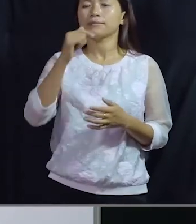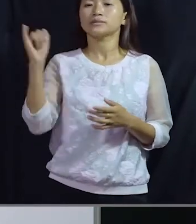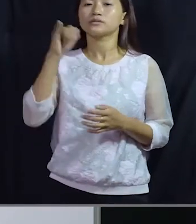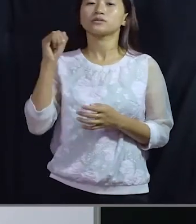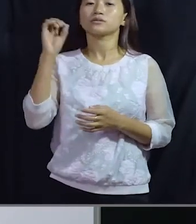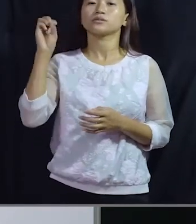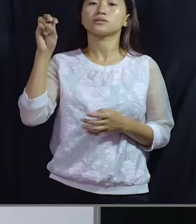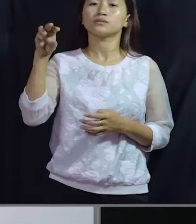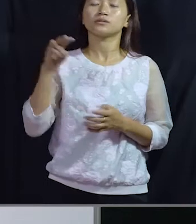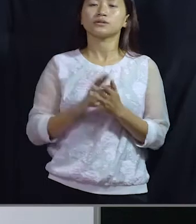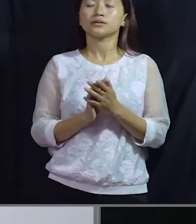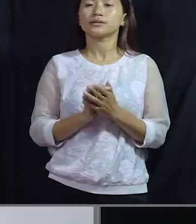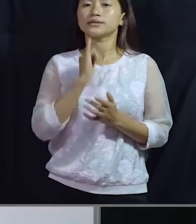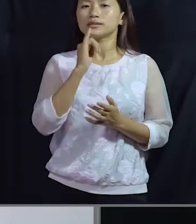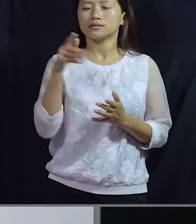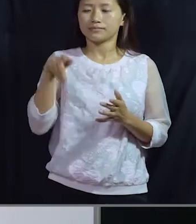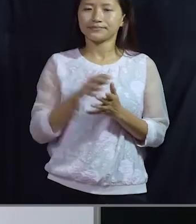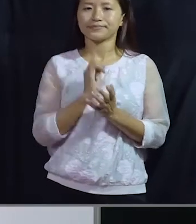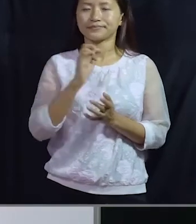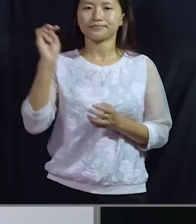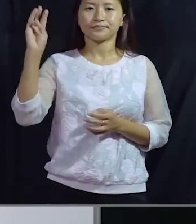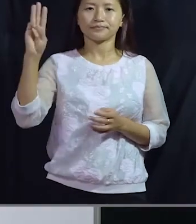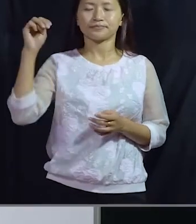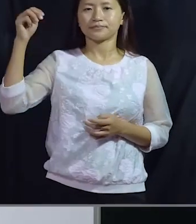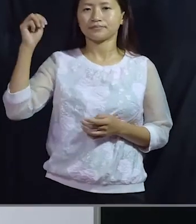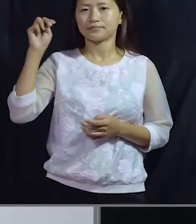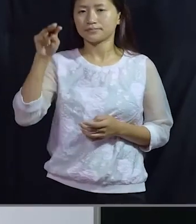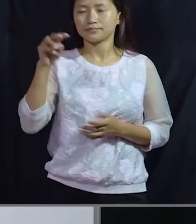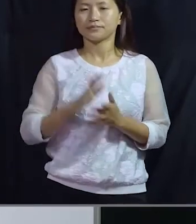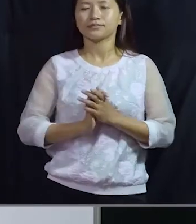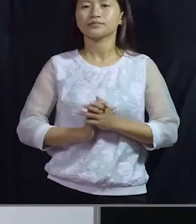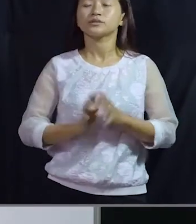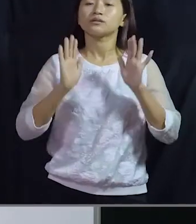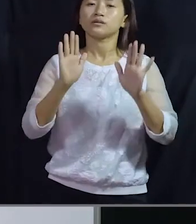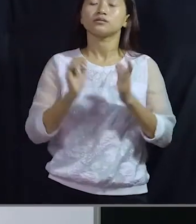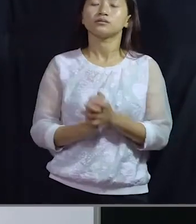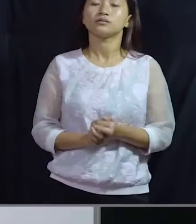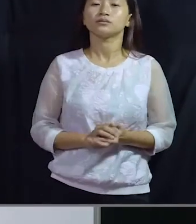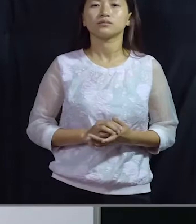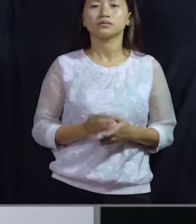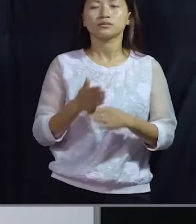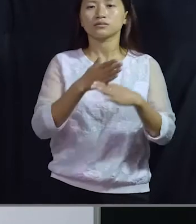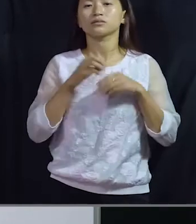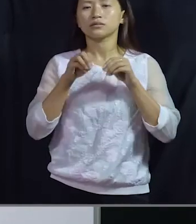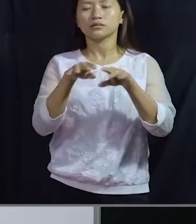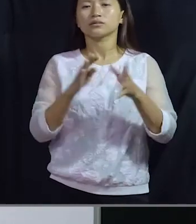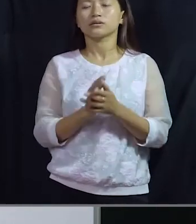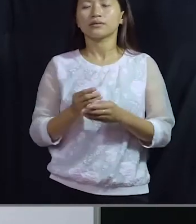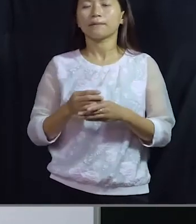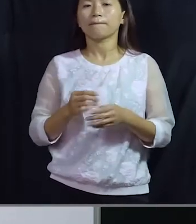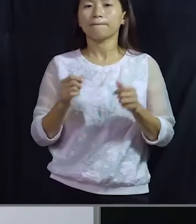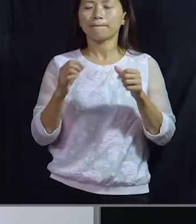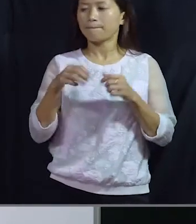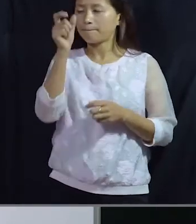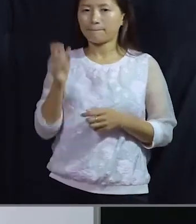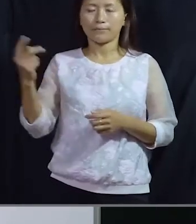is 300. So only this 300 has to be distributed between partner A and